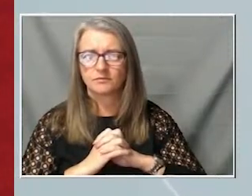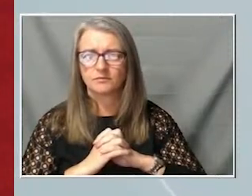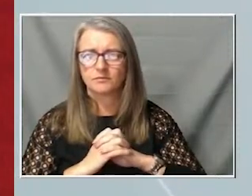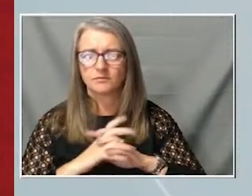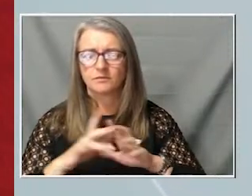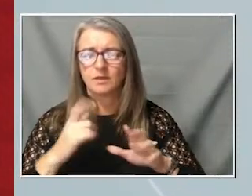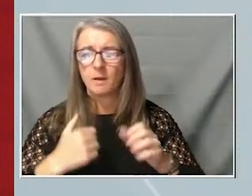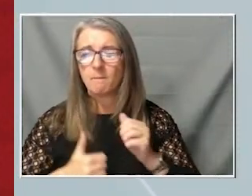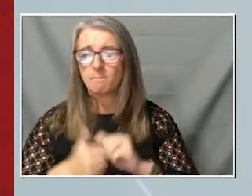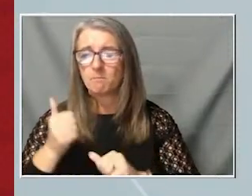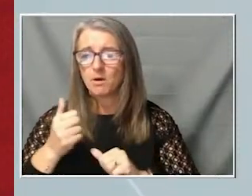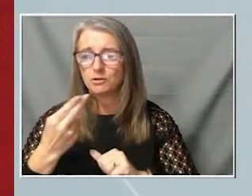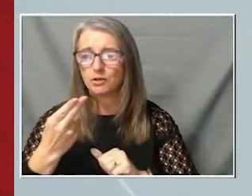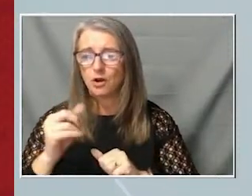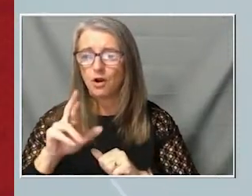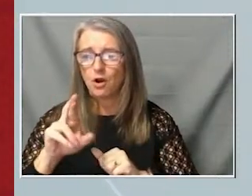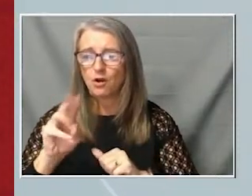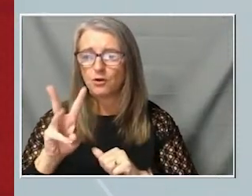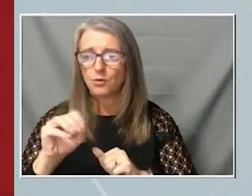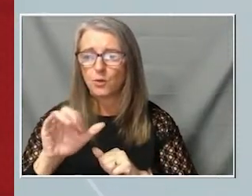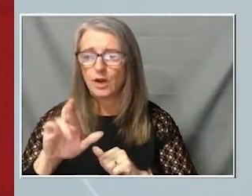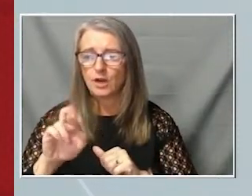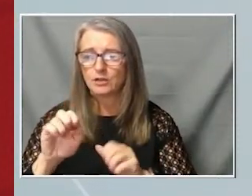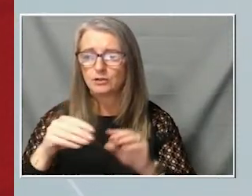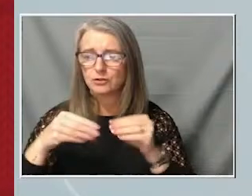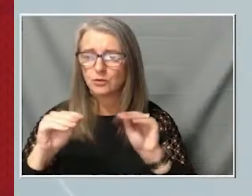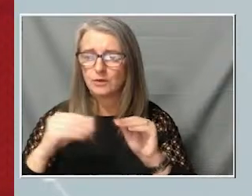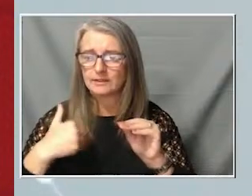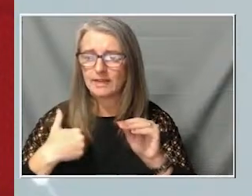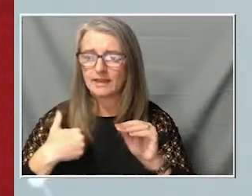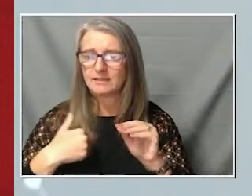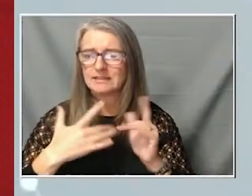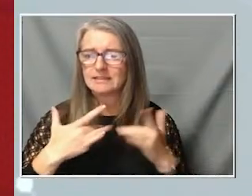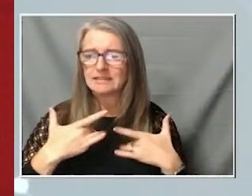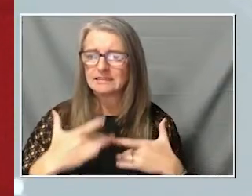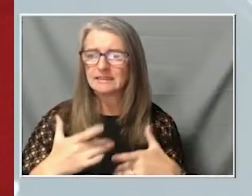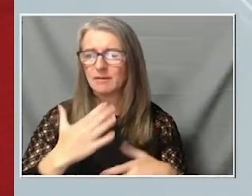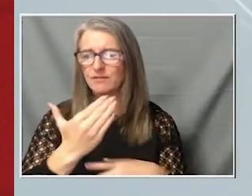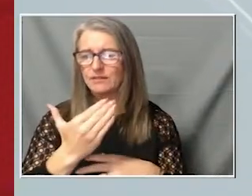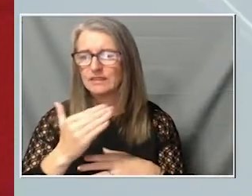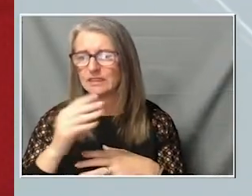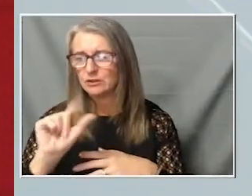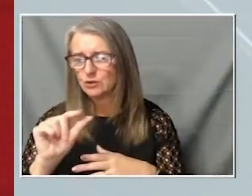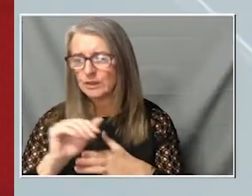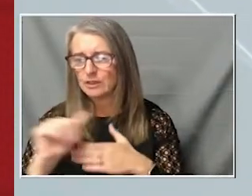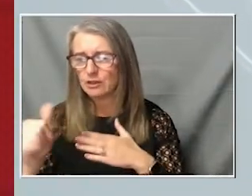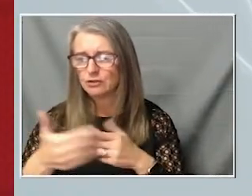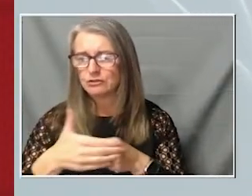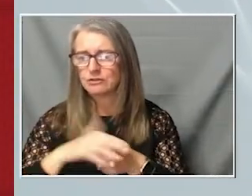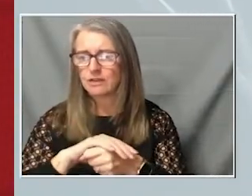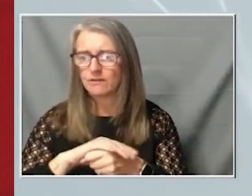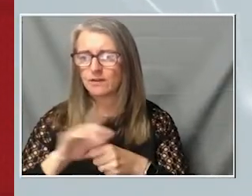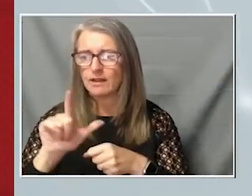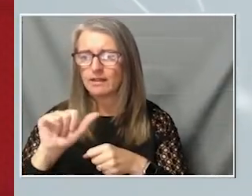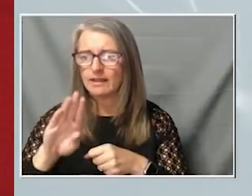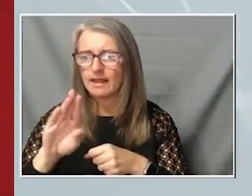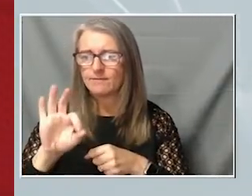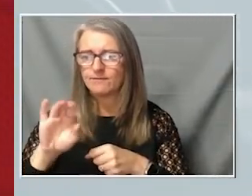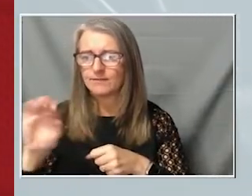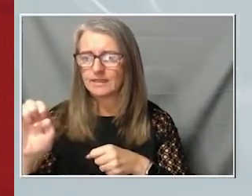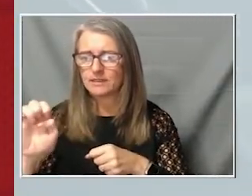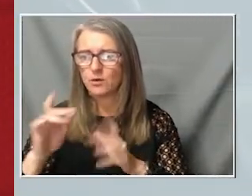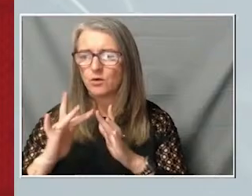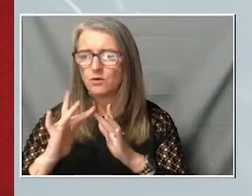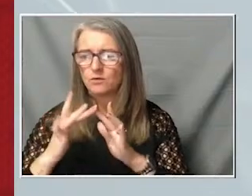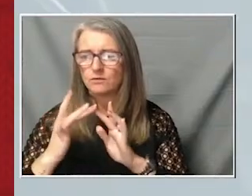them, and actually you can typically find them for around 15 to 20 bucks. That price should also cover any lab fees, or you can go online